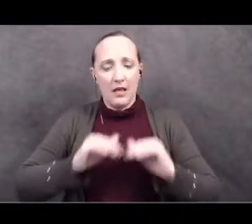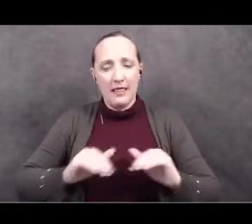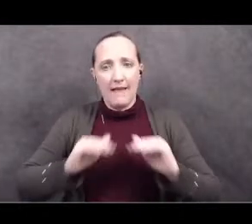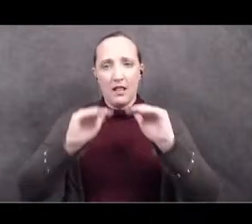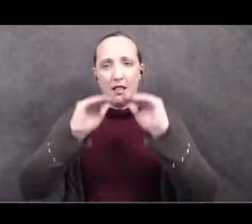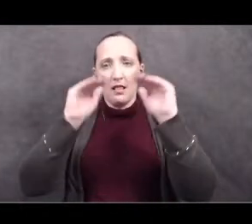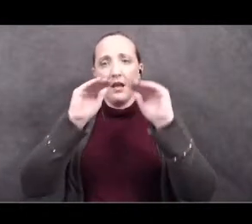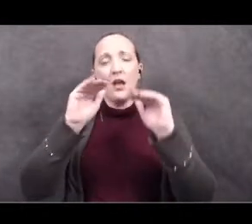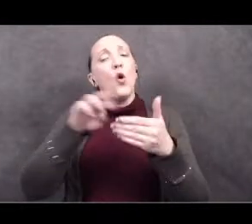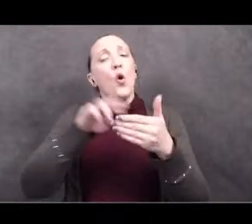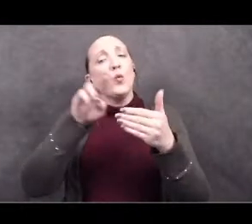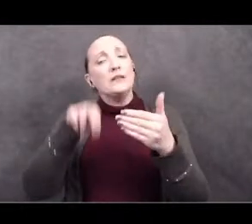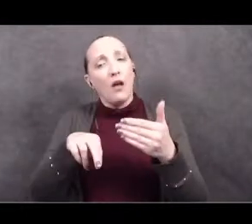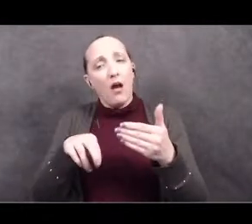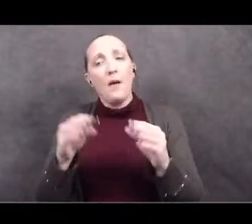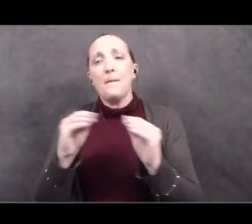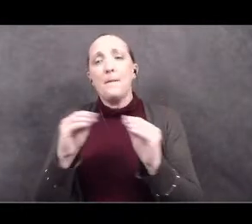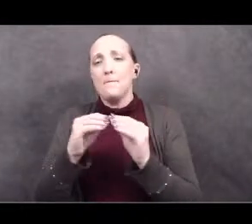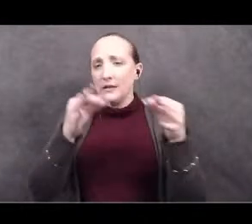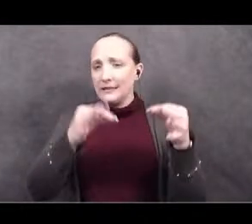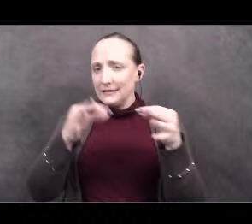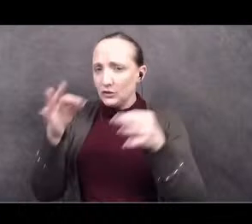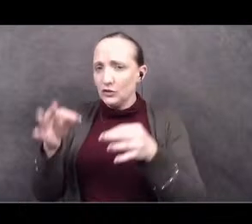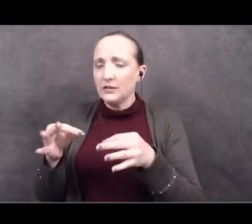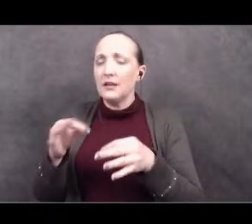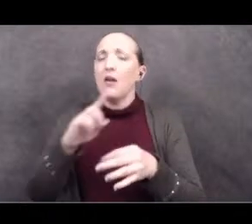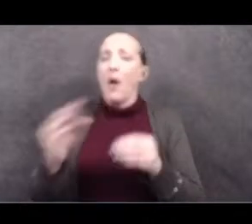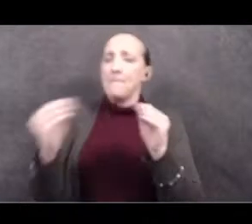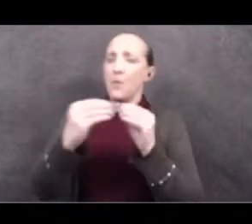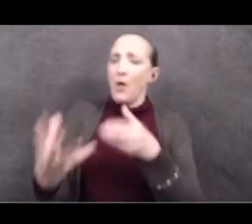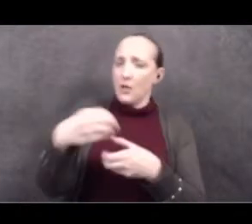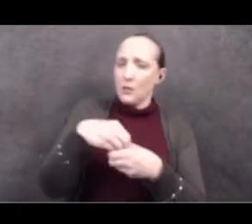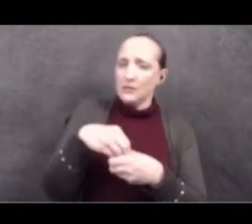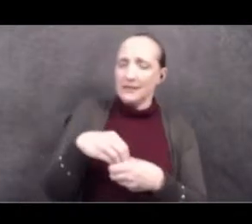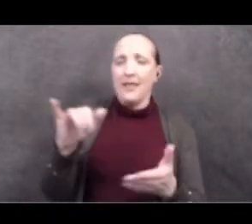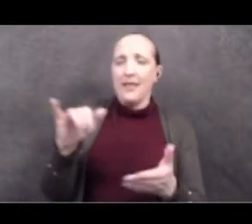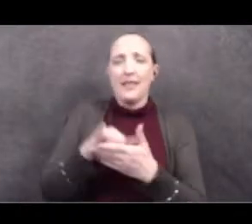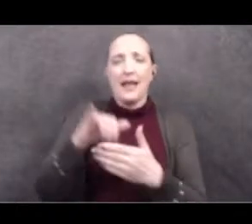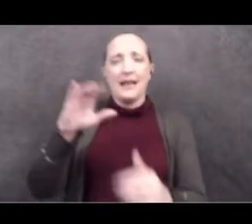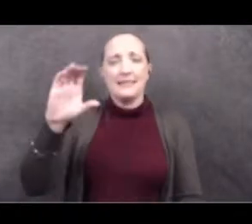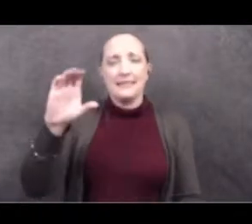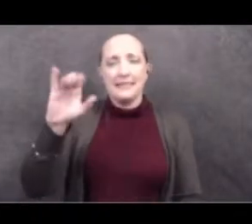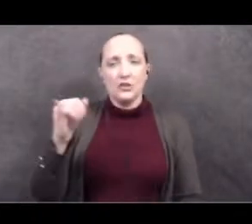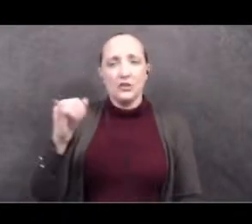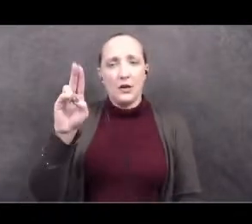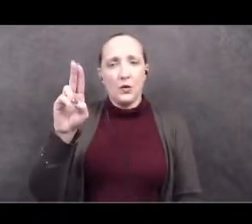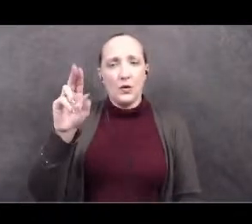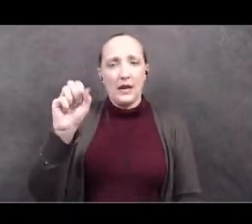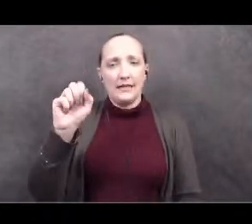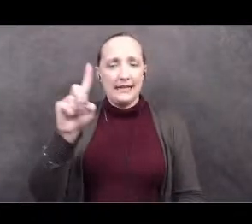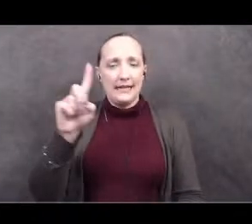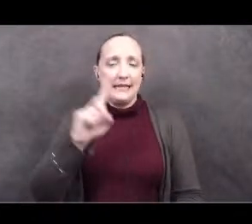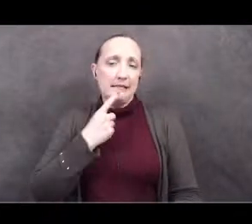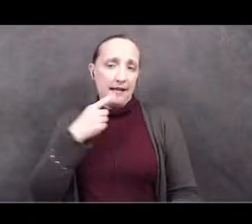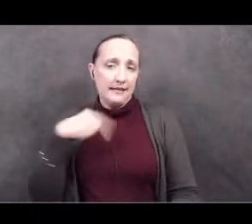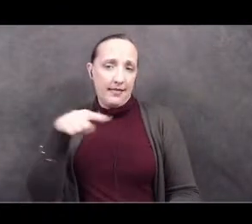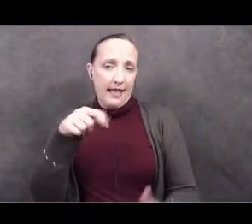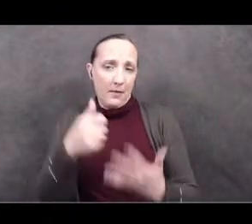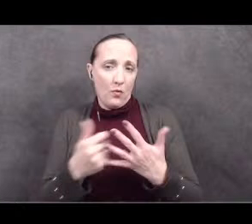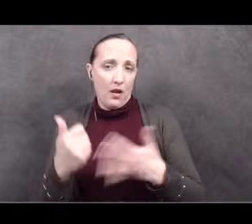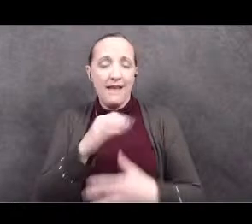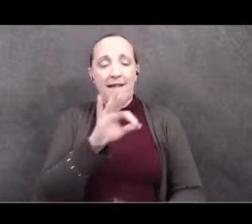made that are more inclusive and focused on the equity that cjusd claims to prioritize February 22nd through the